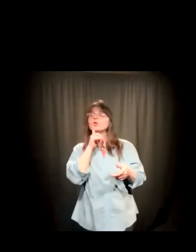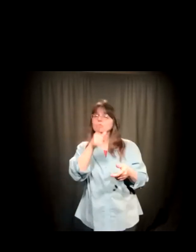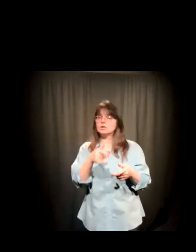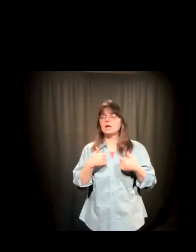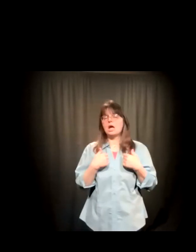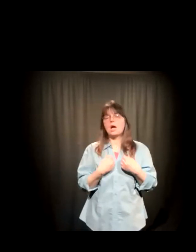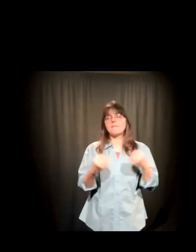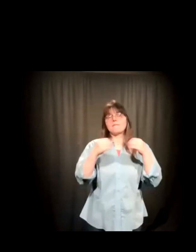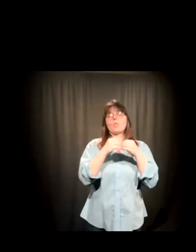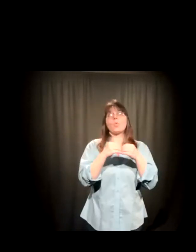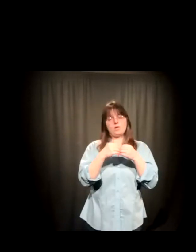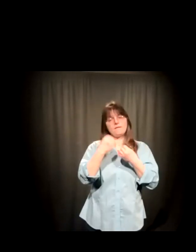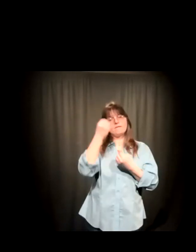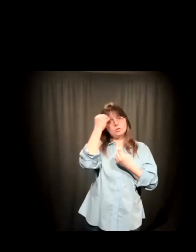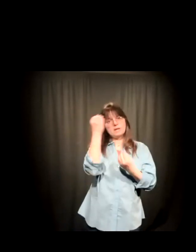did.